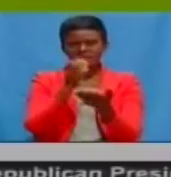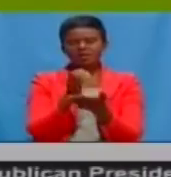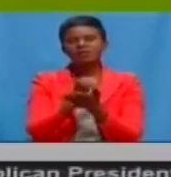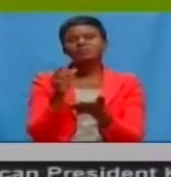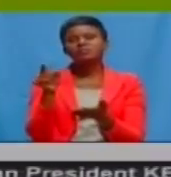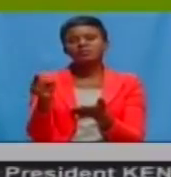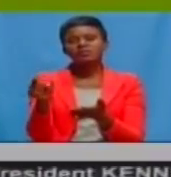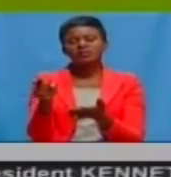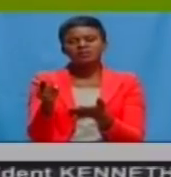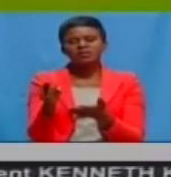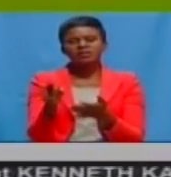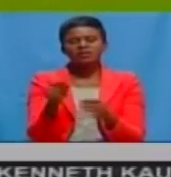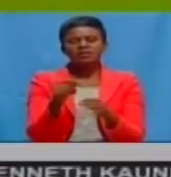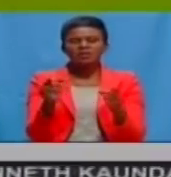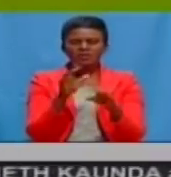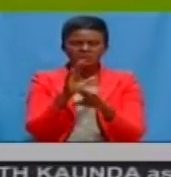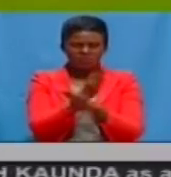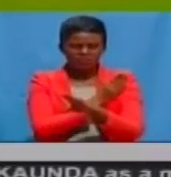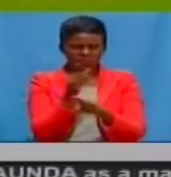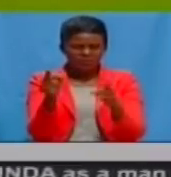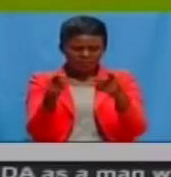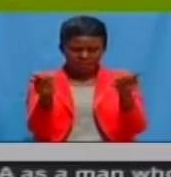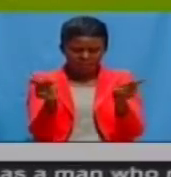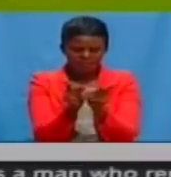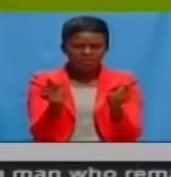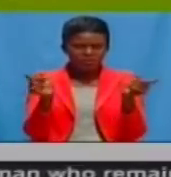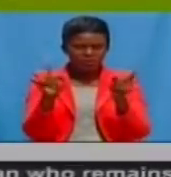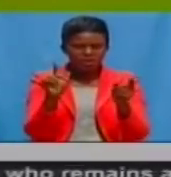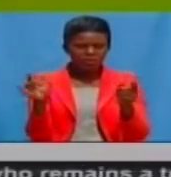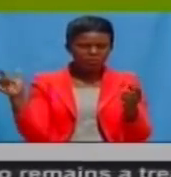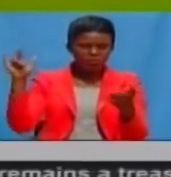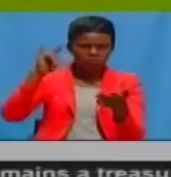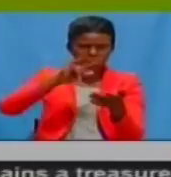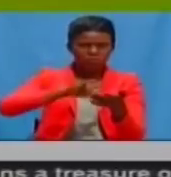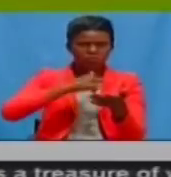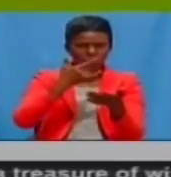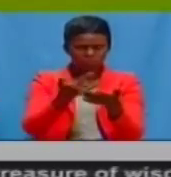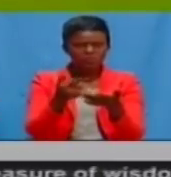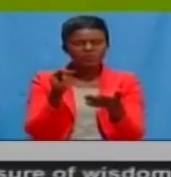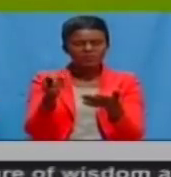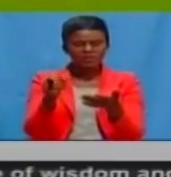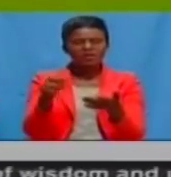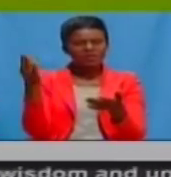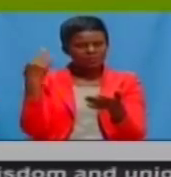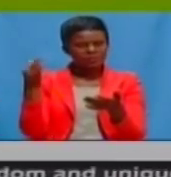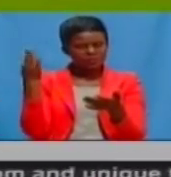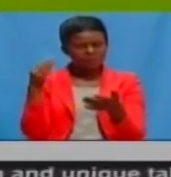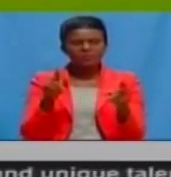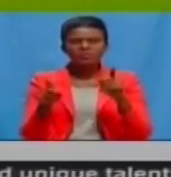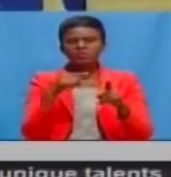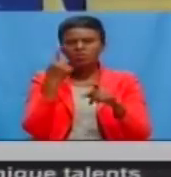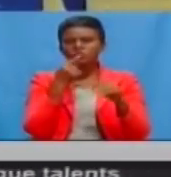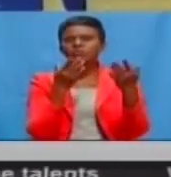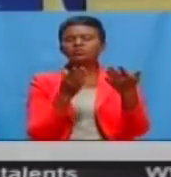Libreville, only a few meters from the crash site, and that victory was dedicated to the fallen Gabon